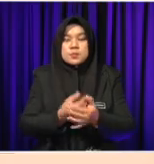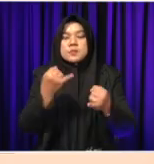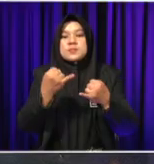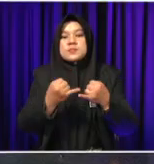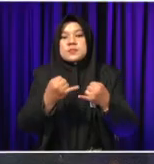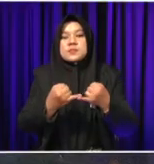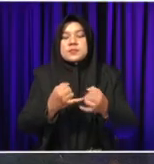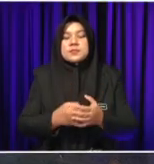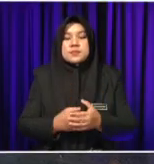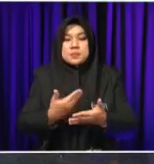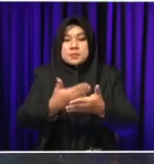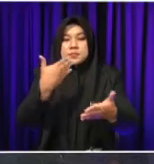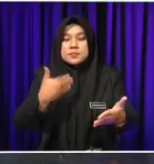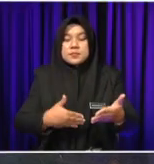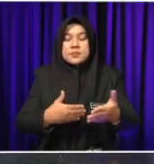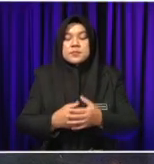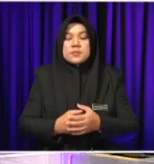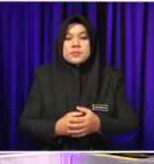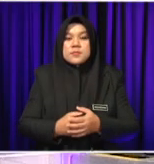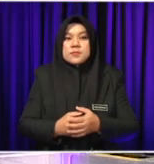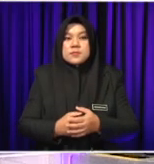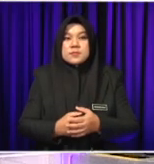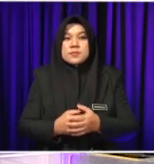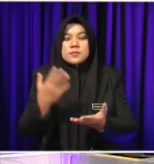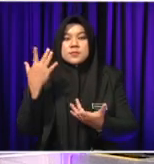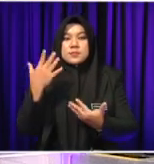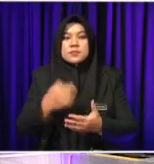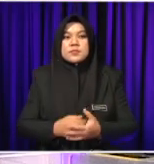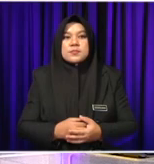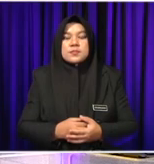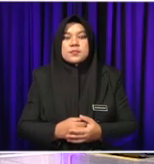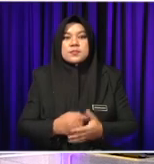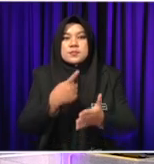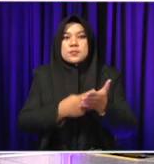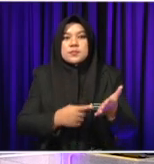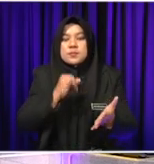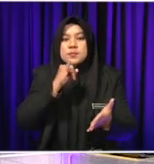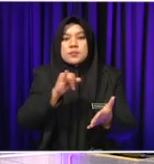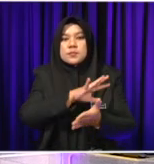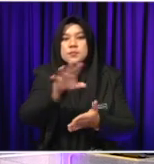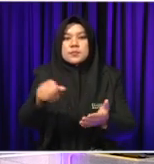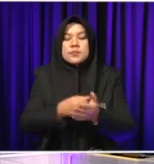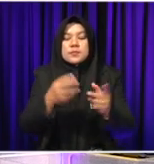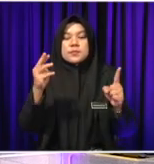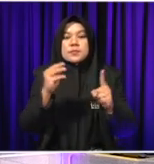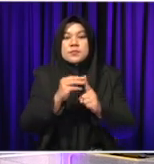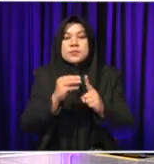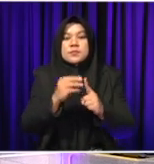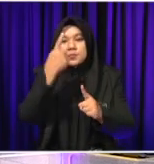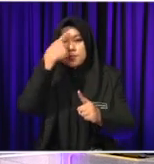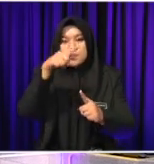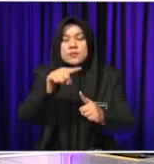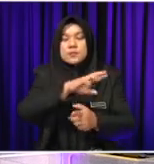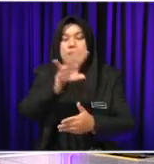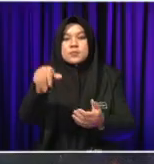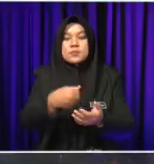of our class, but before we end, of course, the pupils are waiting to hear this. What is the overall marks or performance of our pupils online